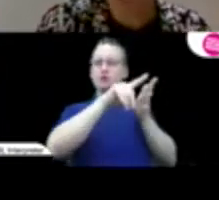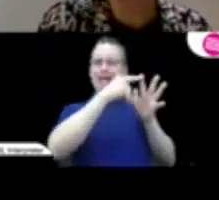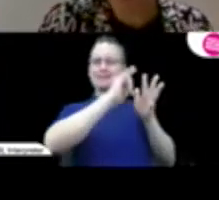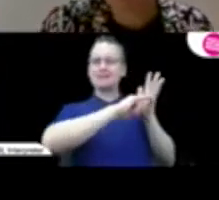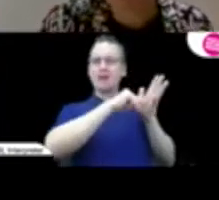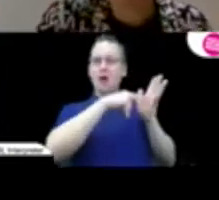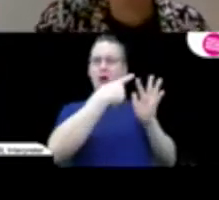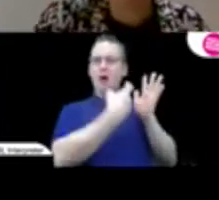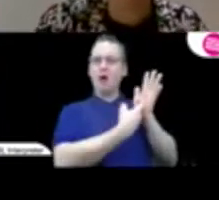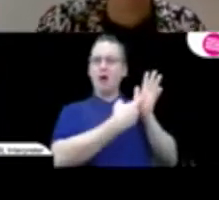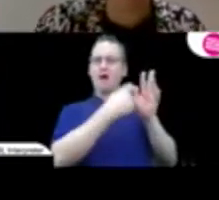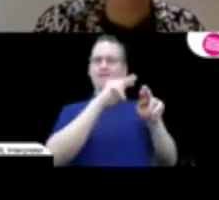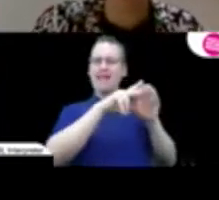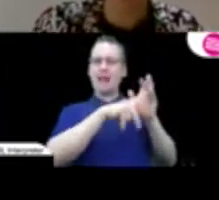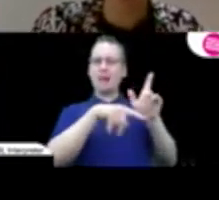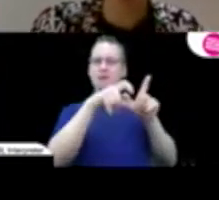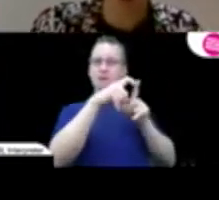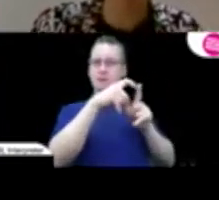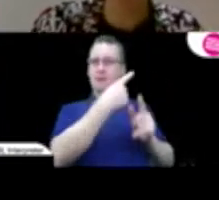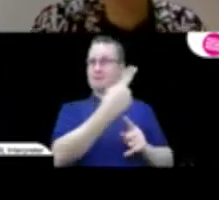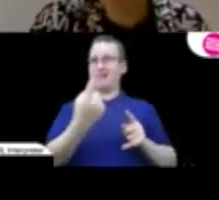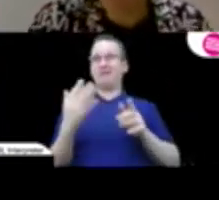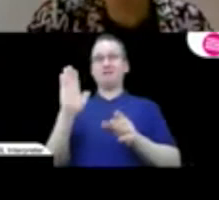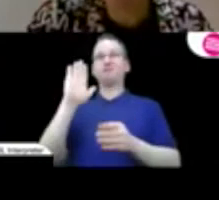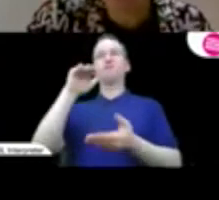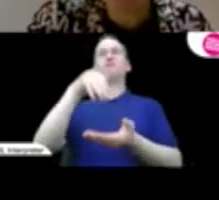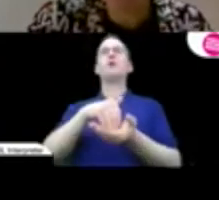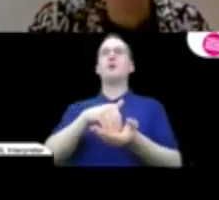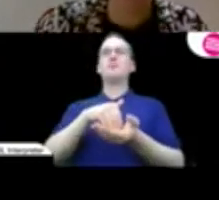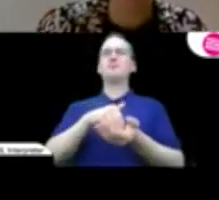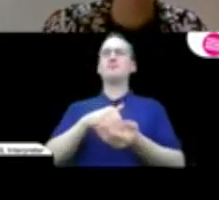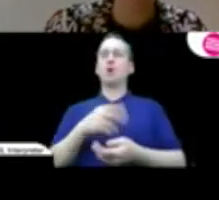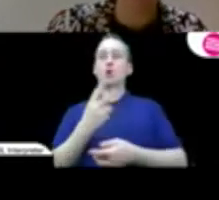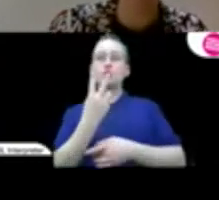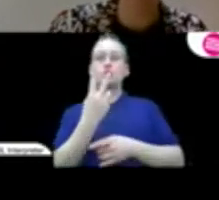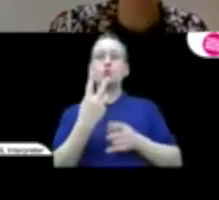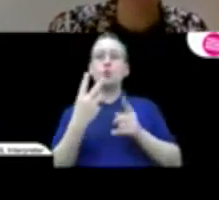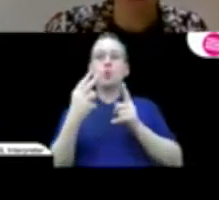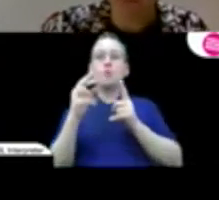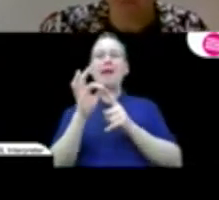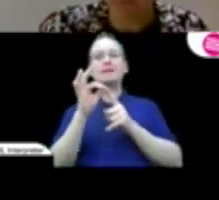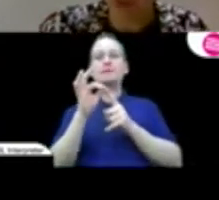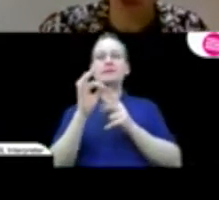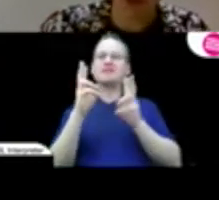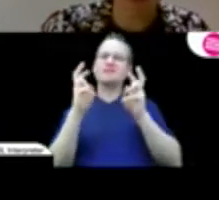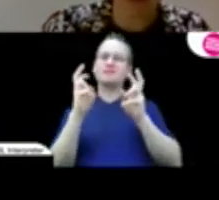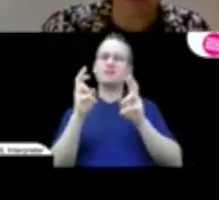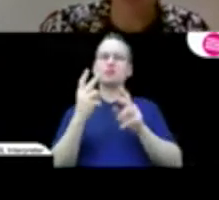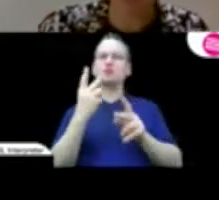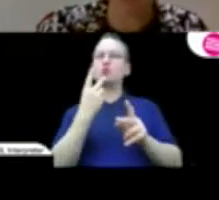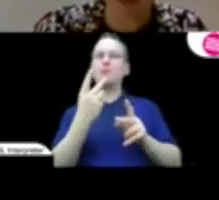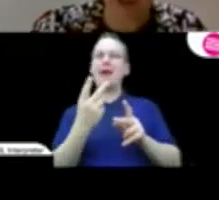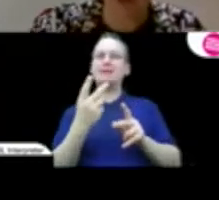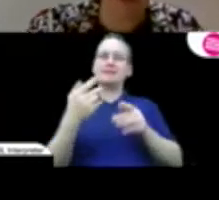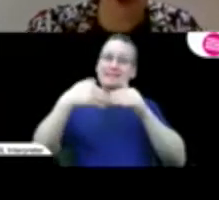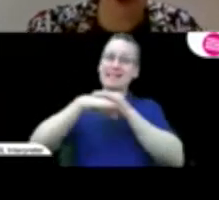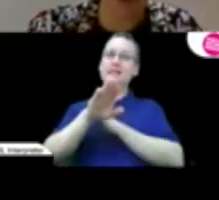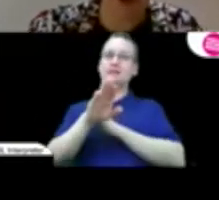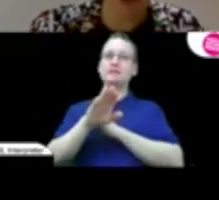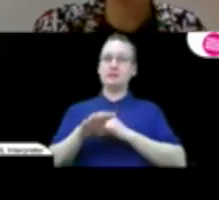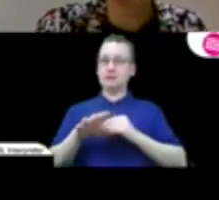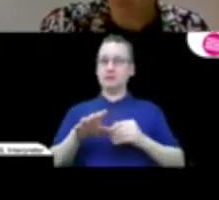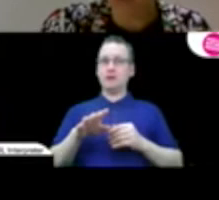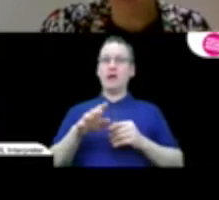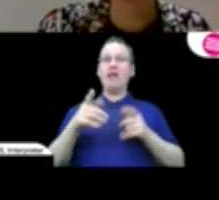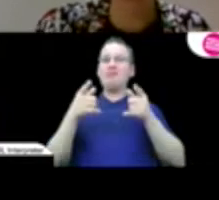Zulus who were exhibiting themselves at 2 pence a head entrance fee. The landlord of a local